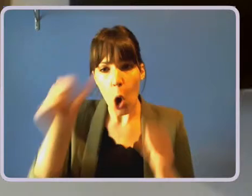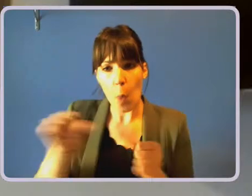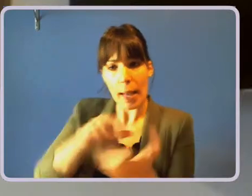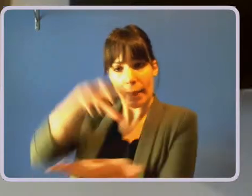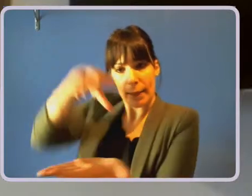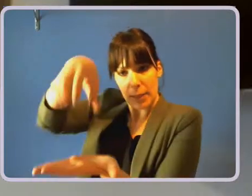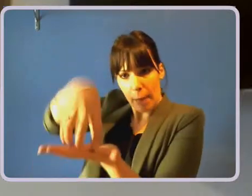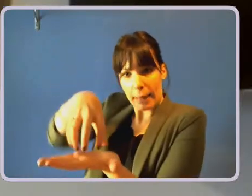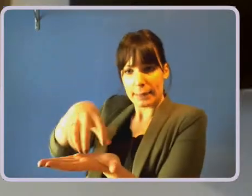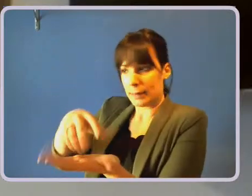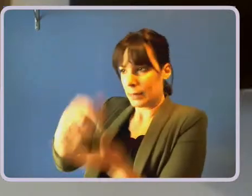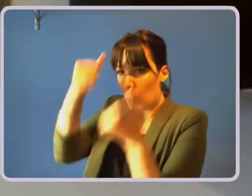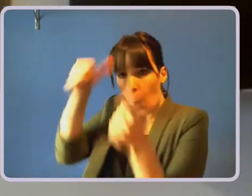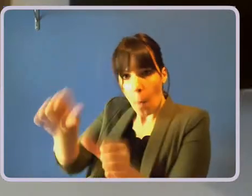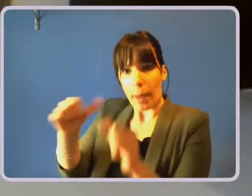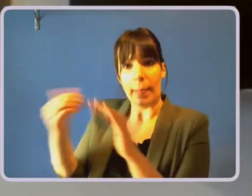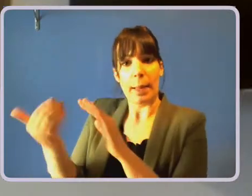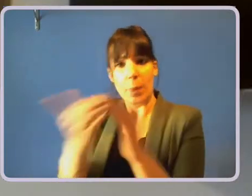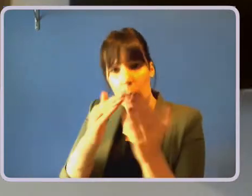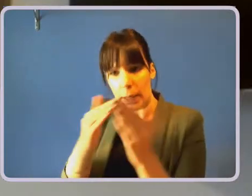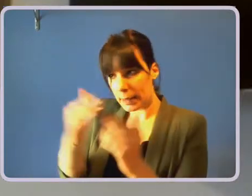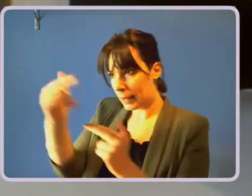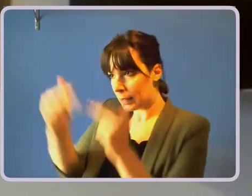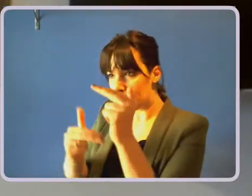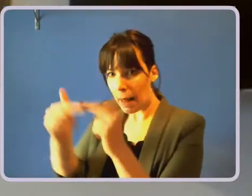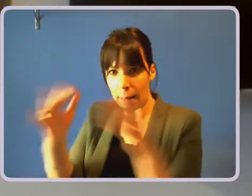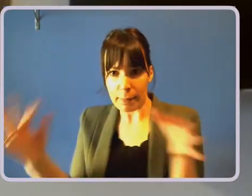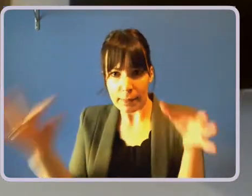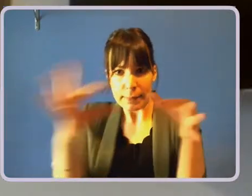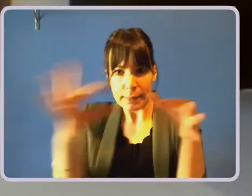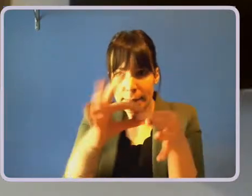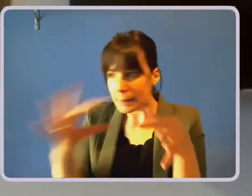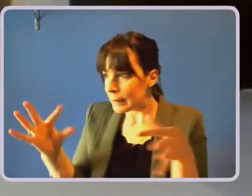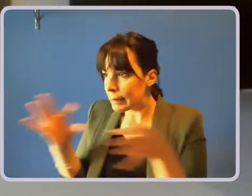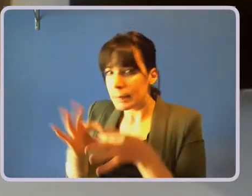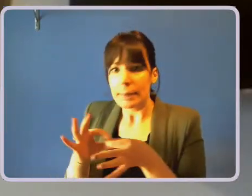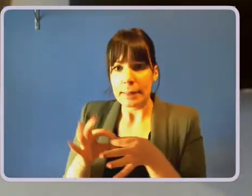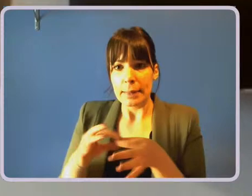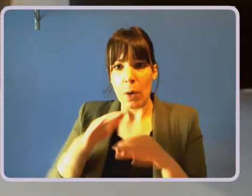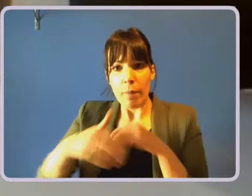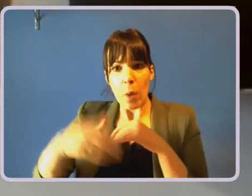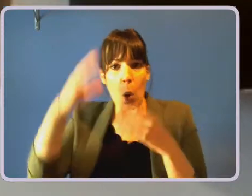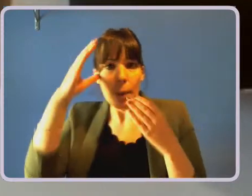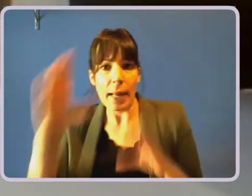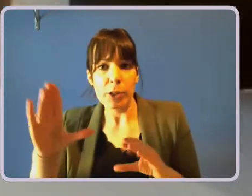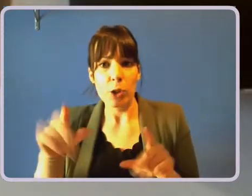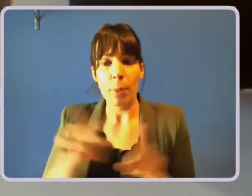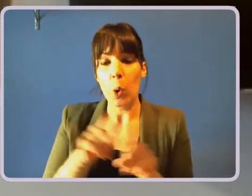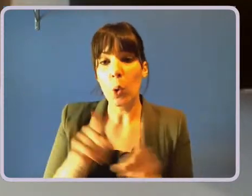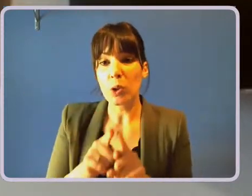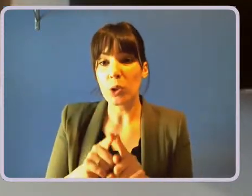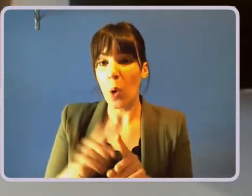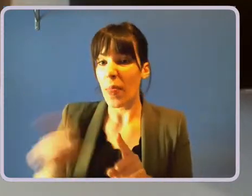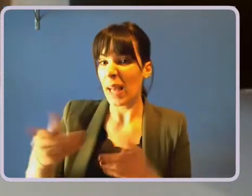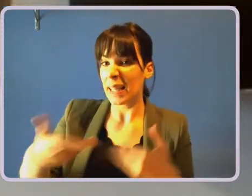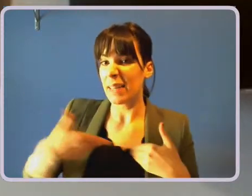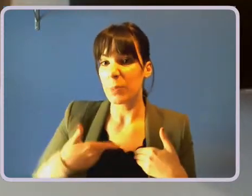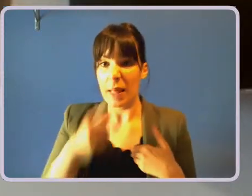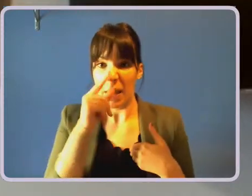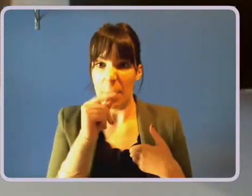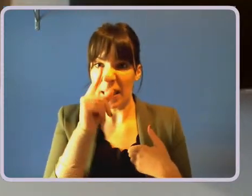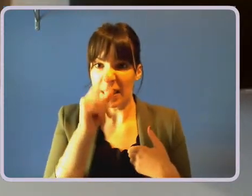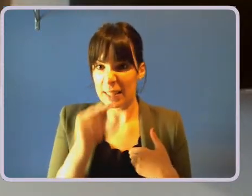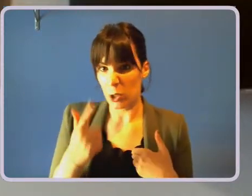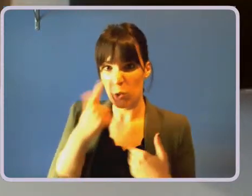links with what was available with regards to accommodation, but also the gaps regarding contingency